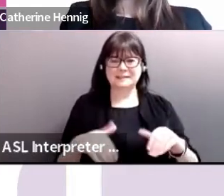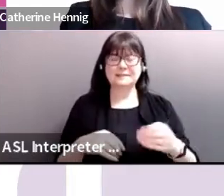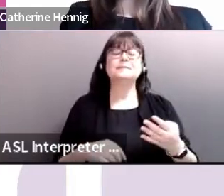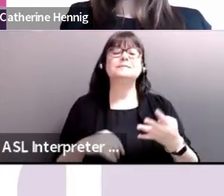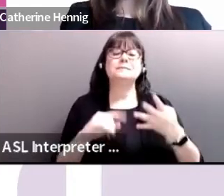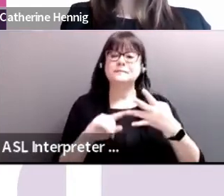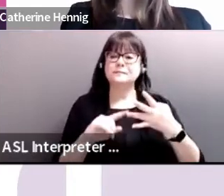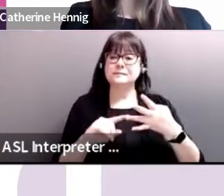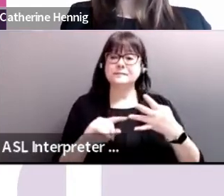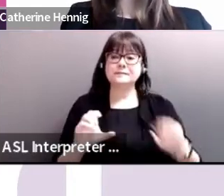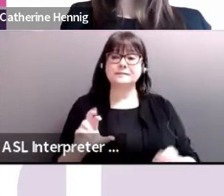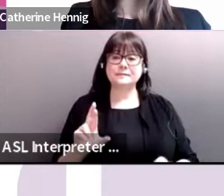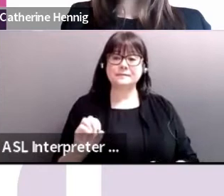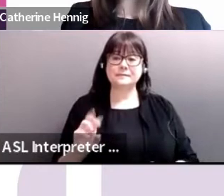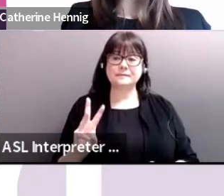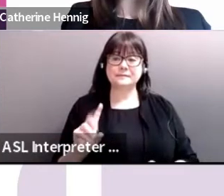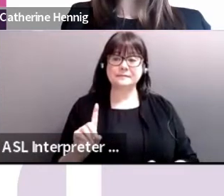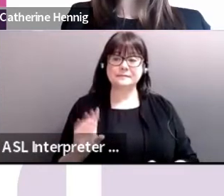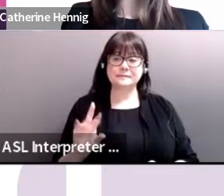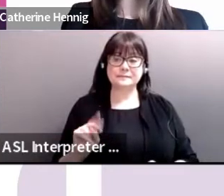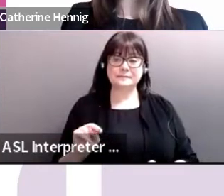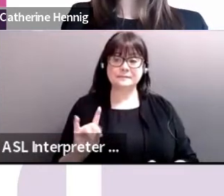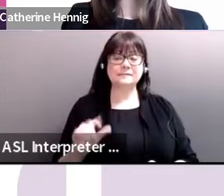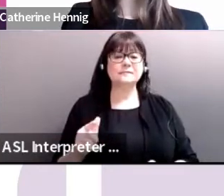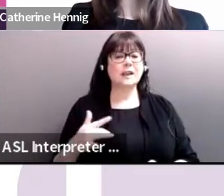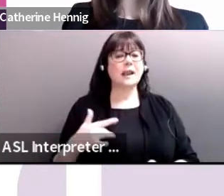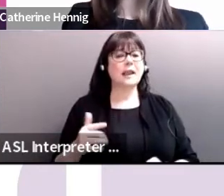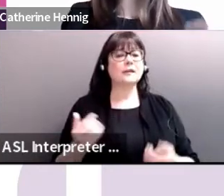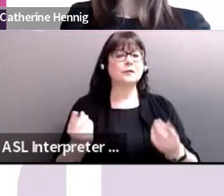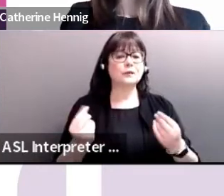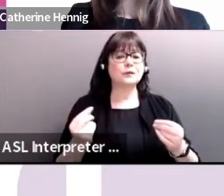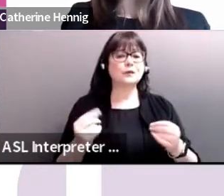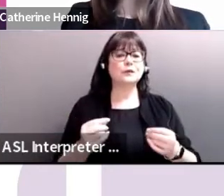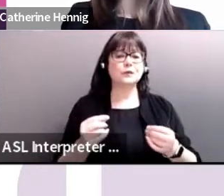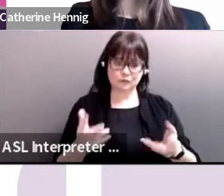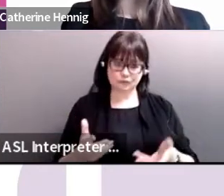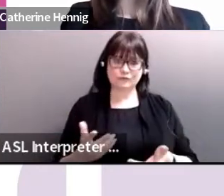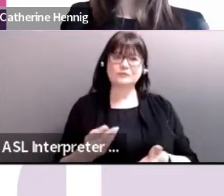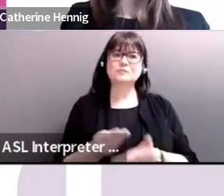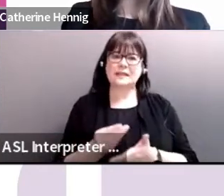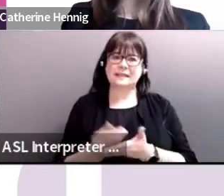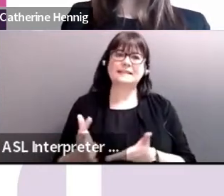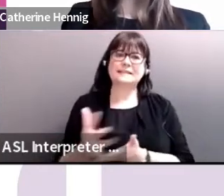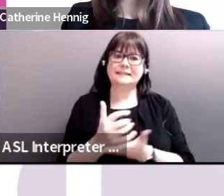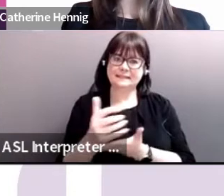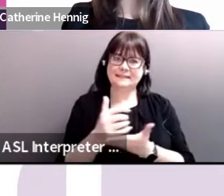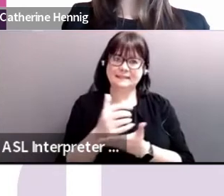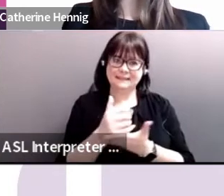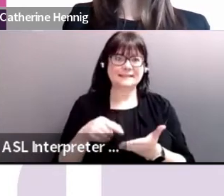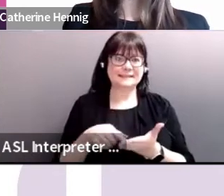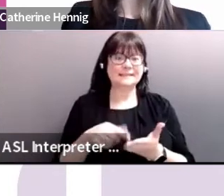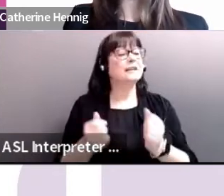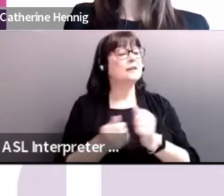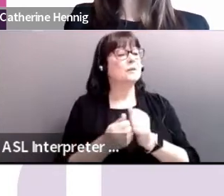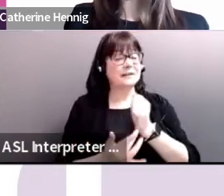got crowdfunding. As the name suggests, this is typically where you raise money from a large number of people. Nowadays, with the wonderful world of technology, it's